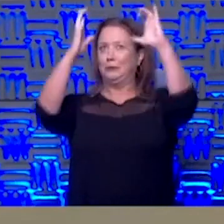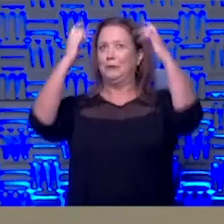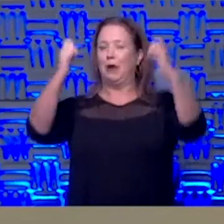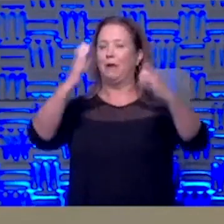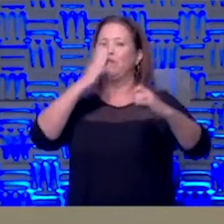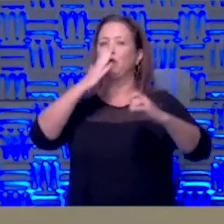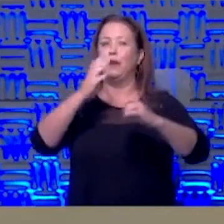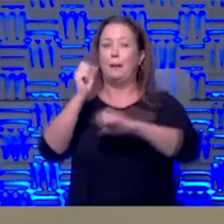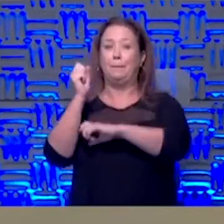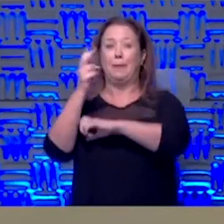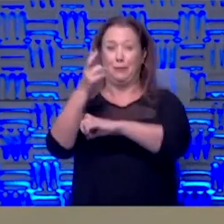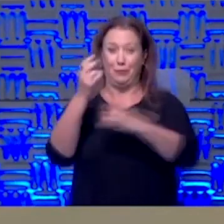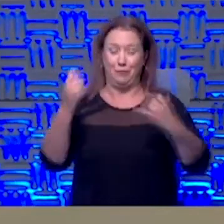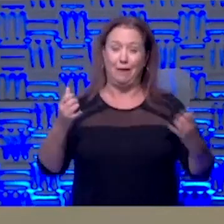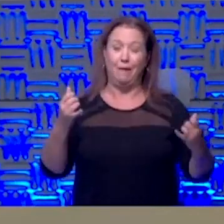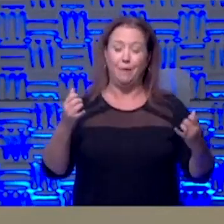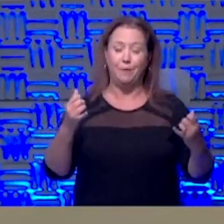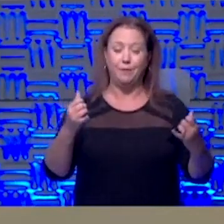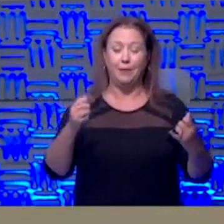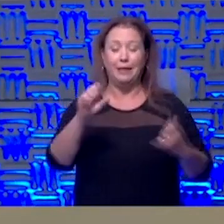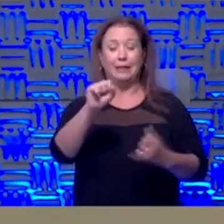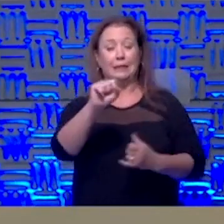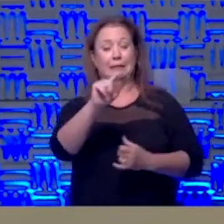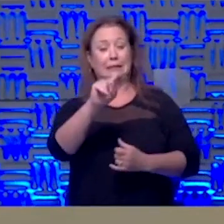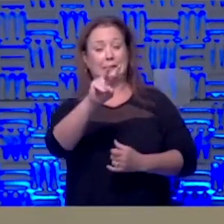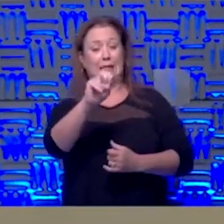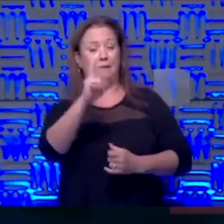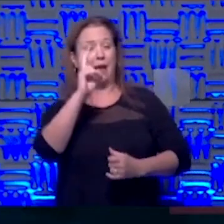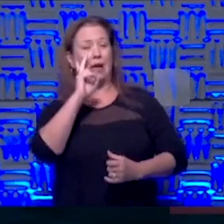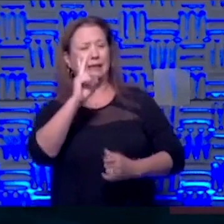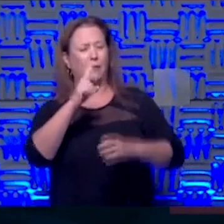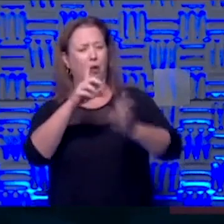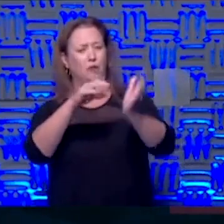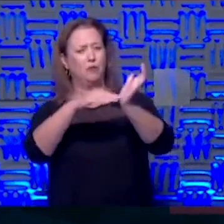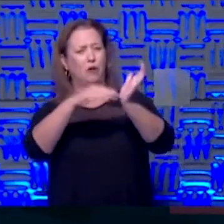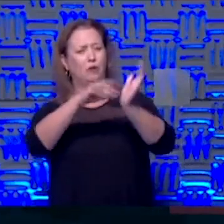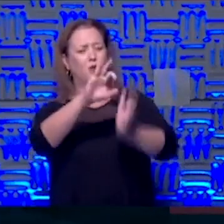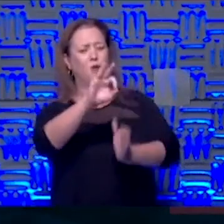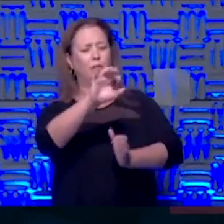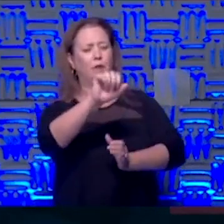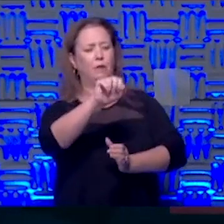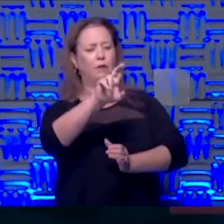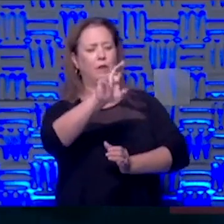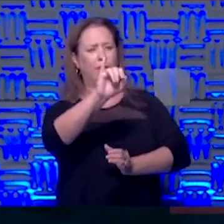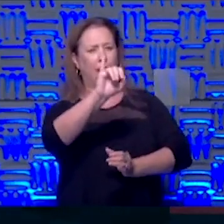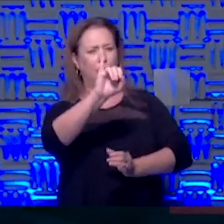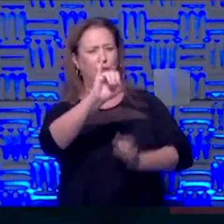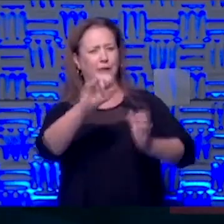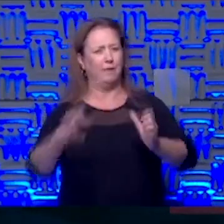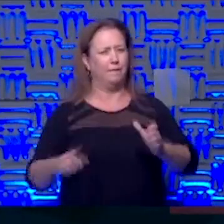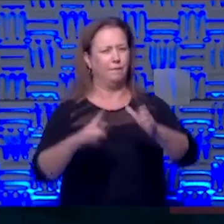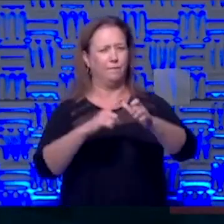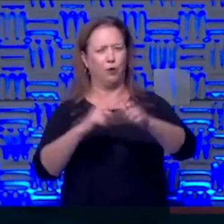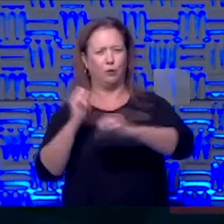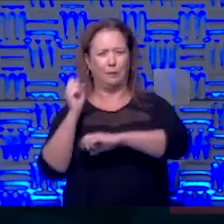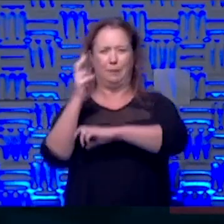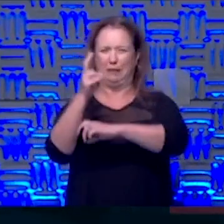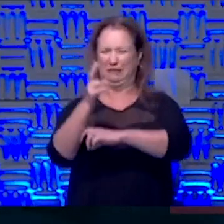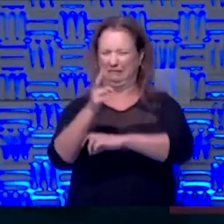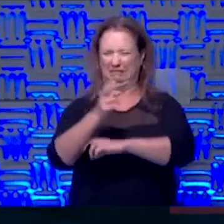And hopefully, hey, Steve, I saw Dr. Fauci's first pitch. That was